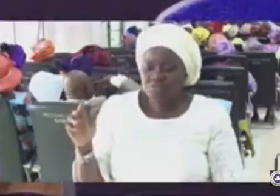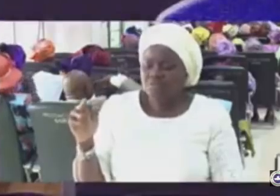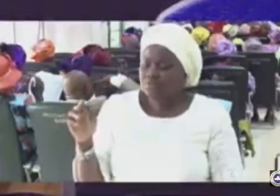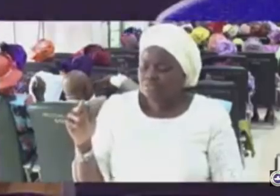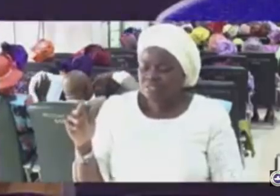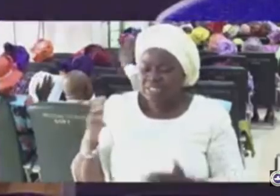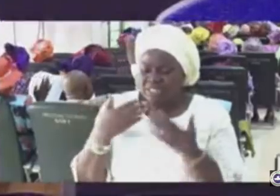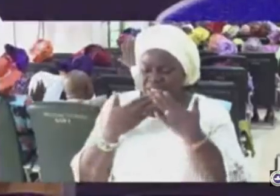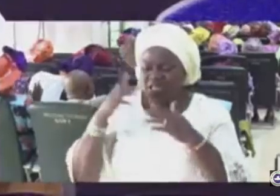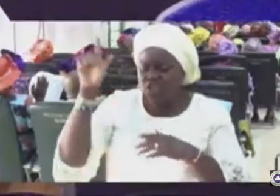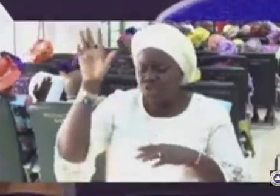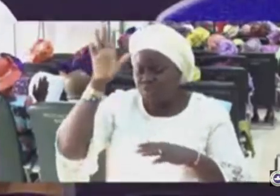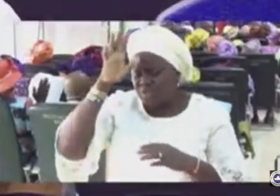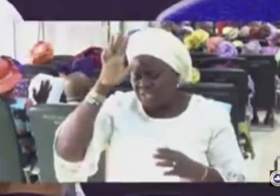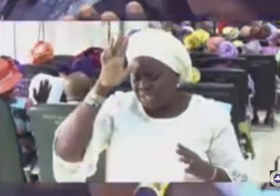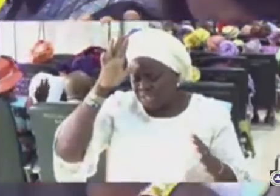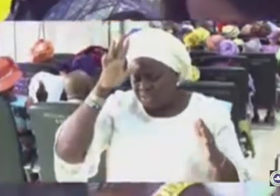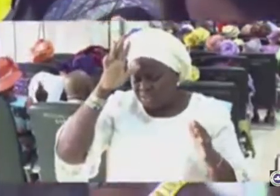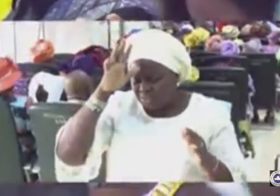Thank you, Father.